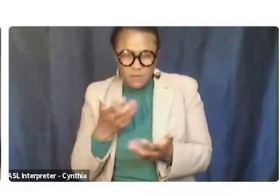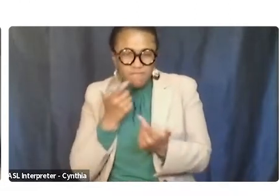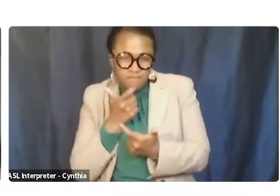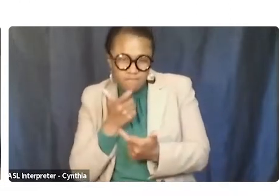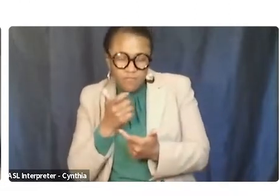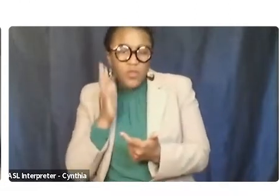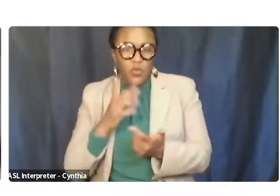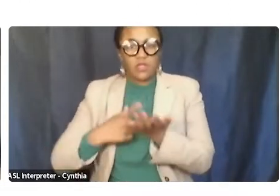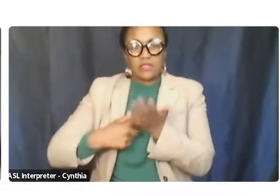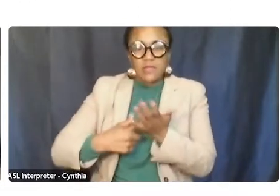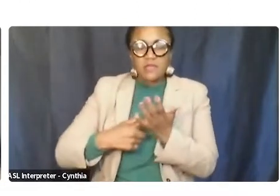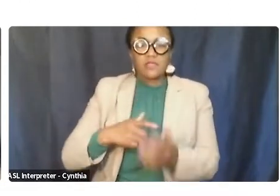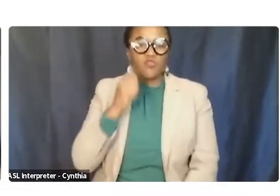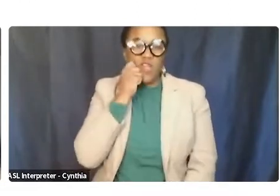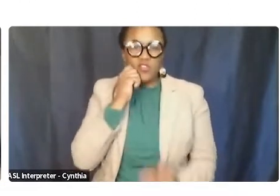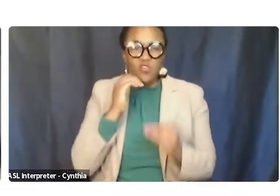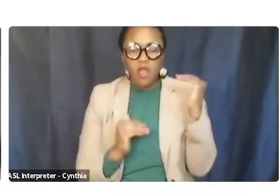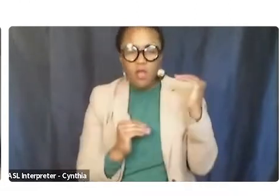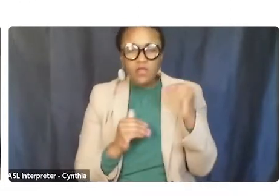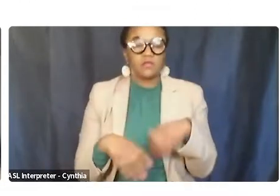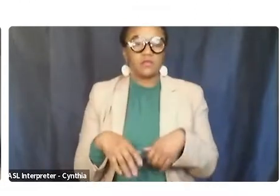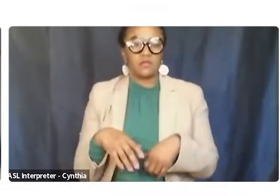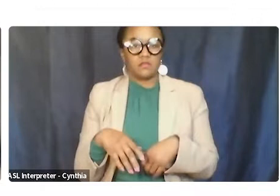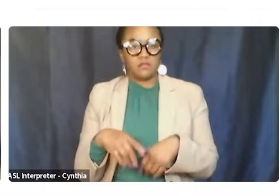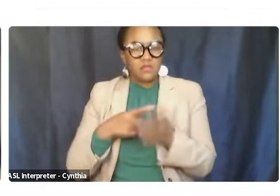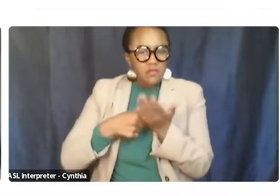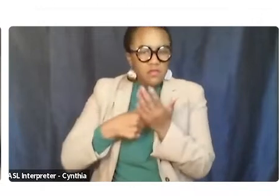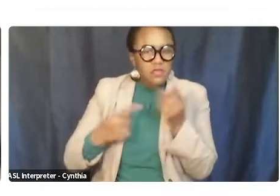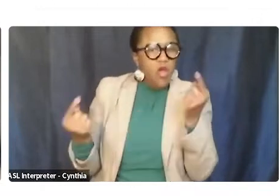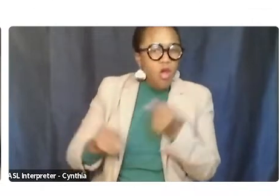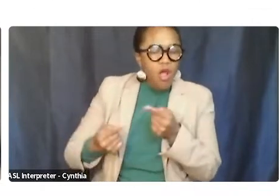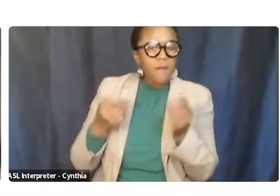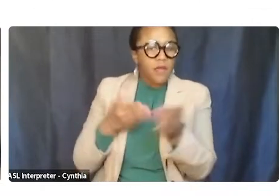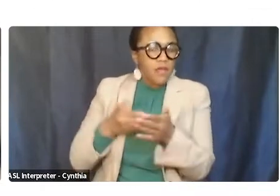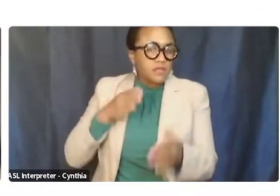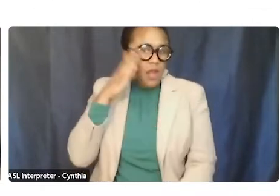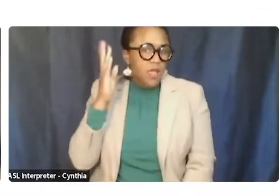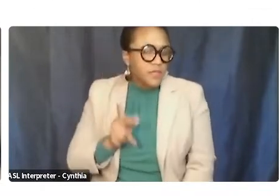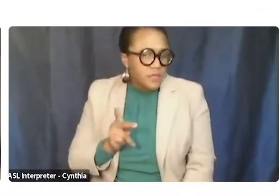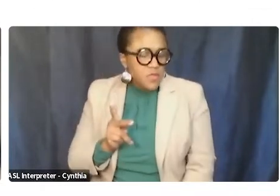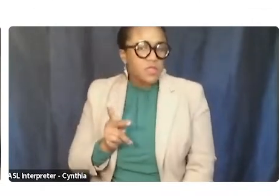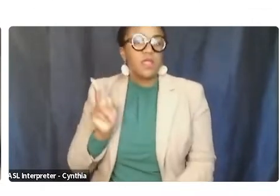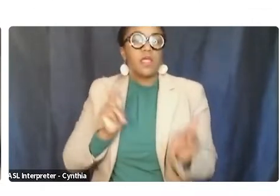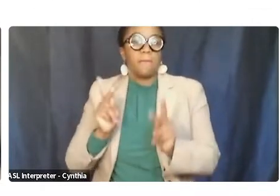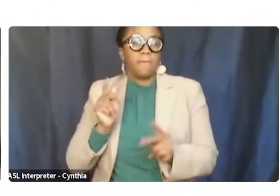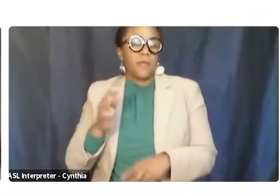talking about racial inequities. We'll be talking about the harms against Black people and people of